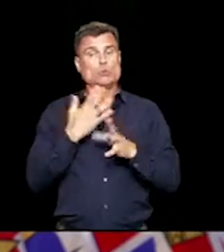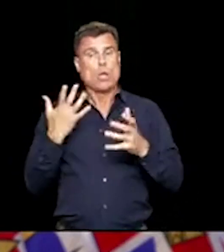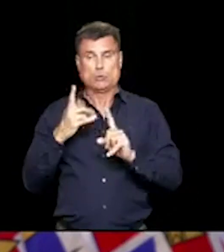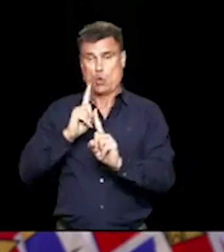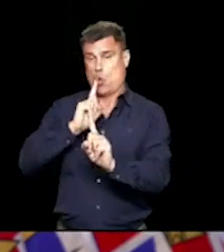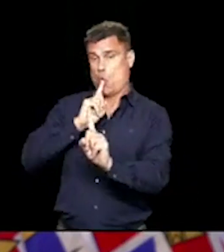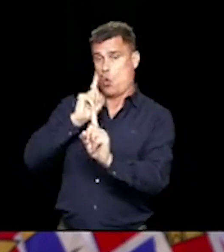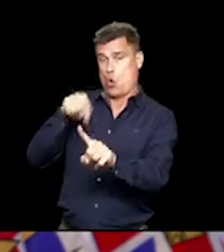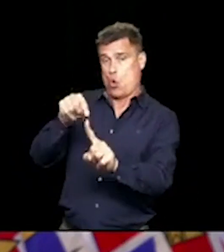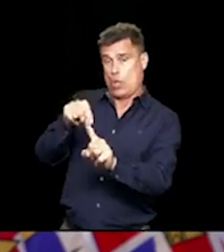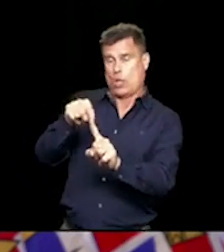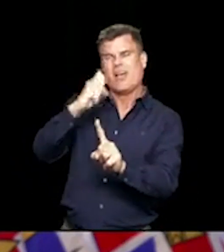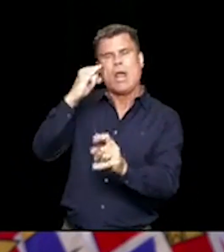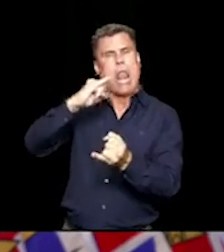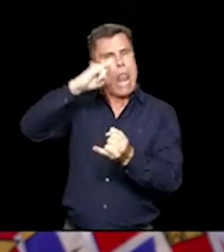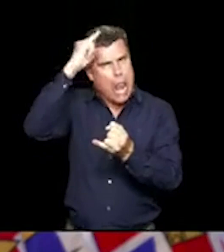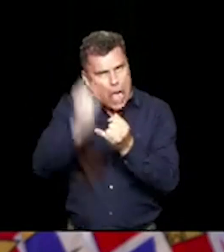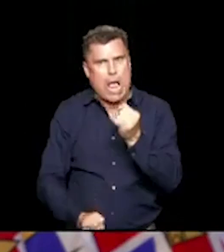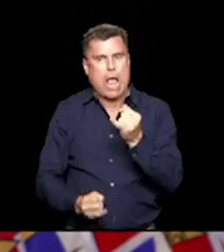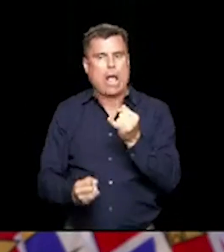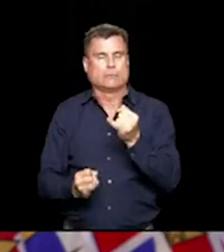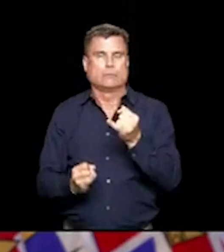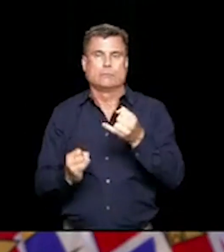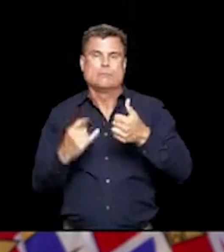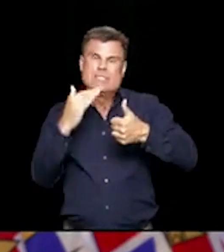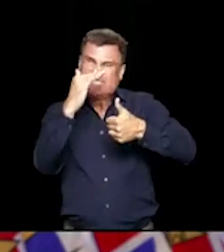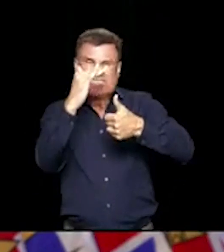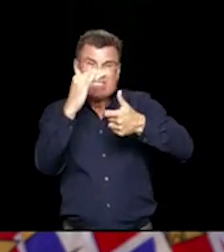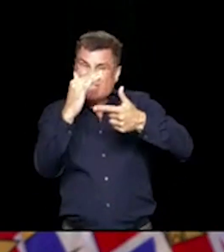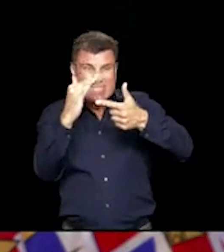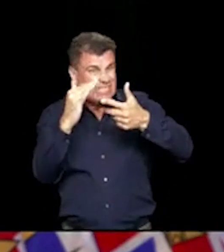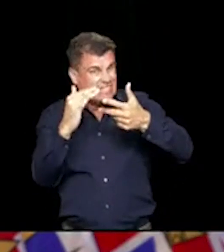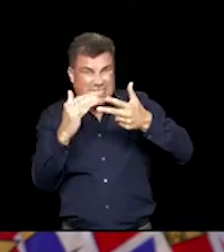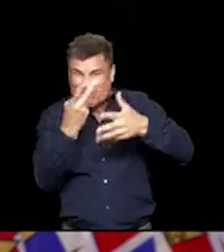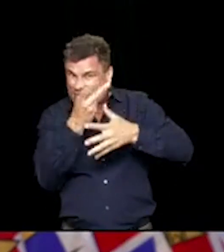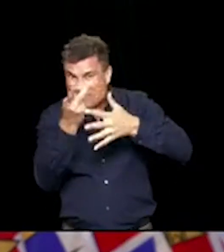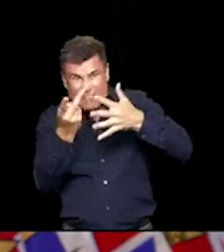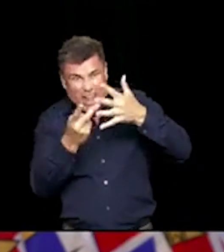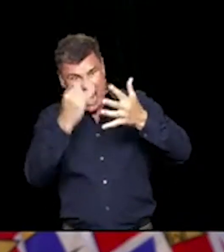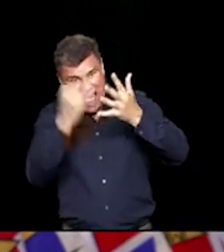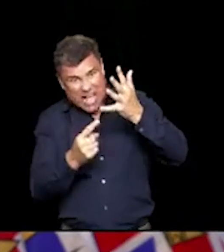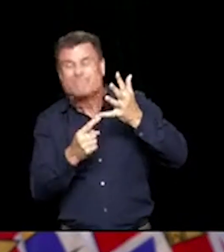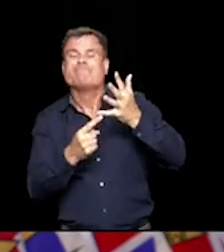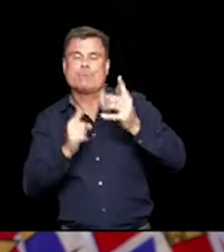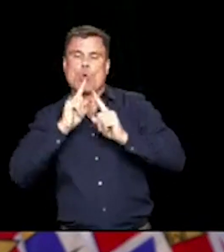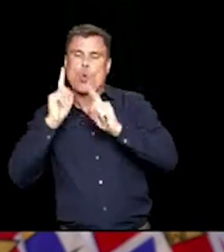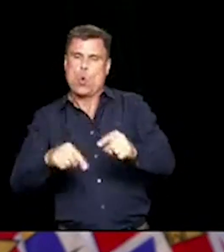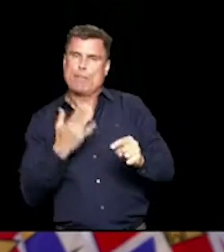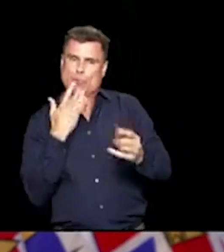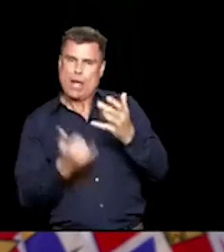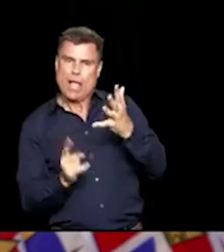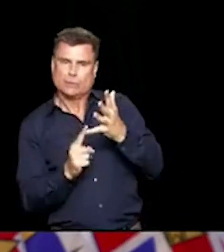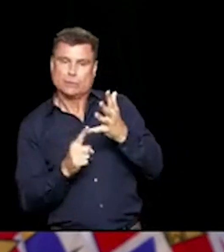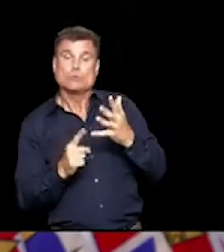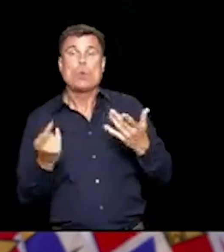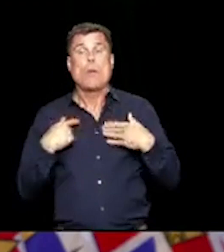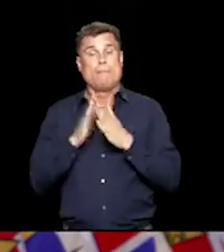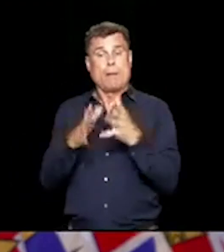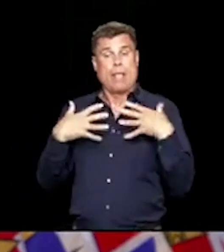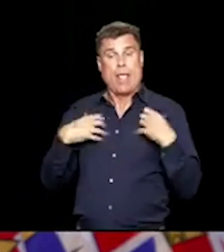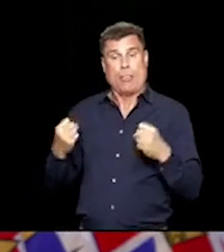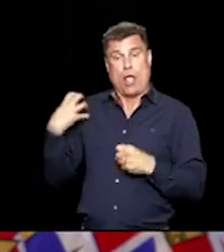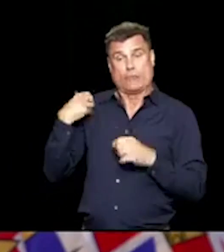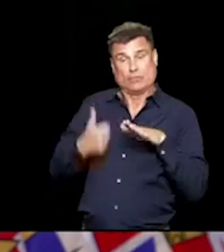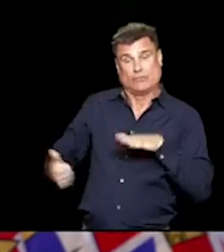orders as a last resort. And for things that affect all of the province, so provincial health officer orders